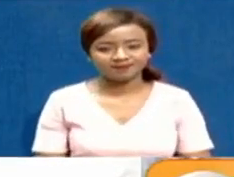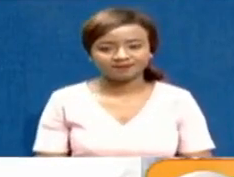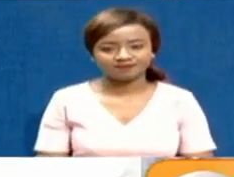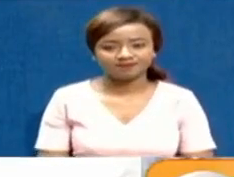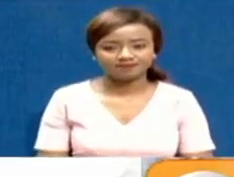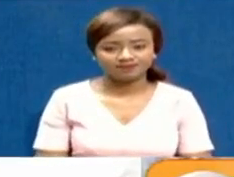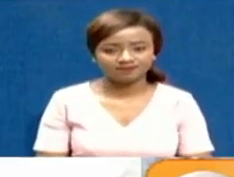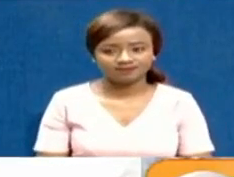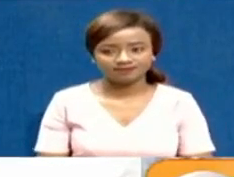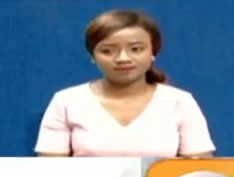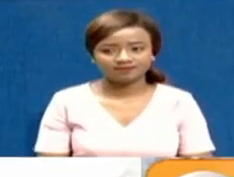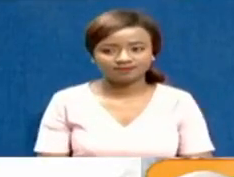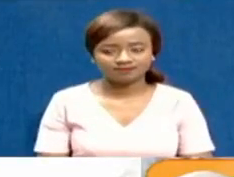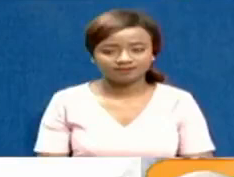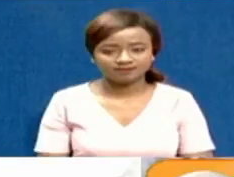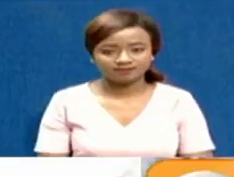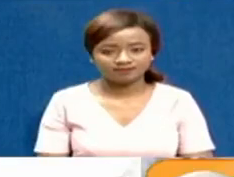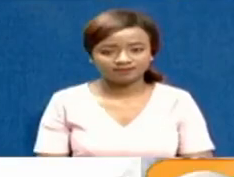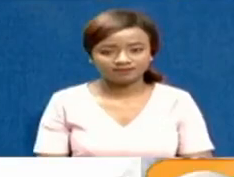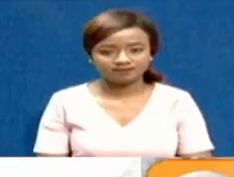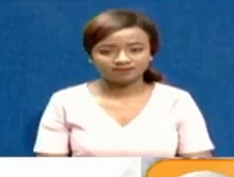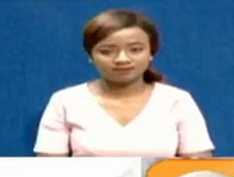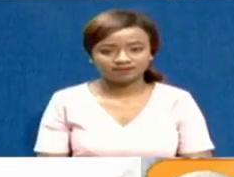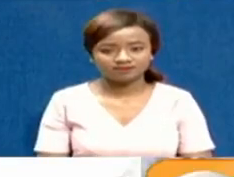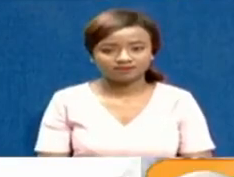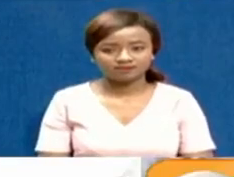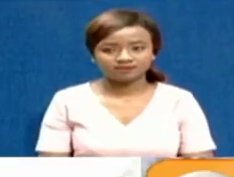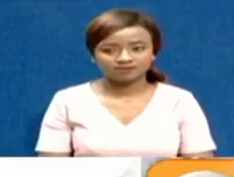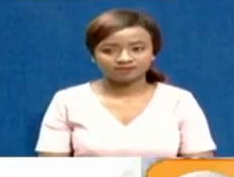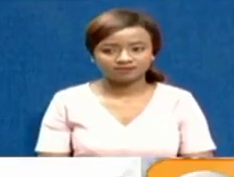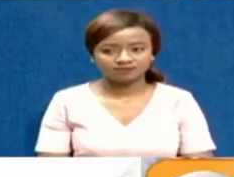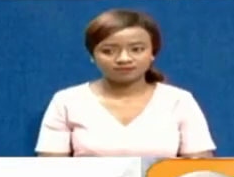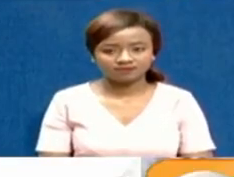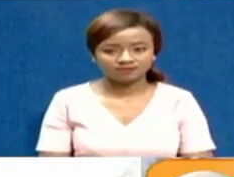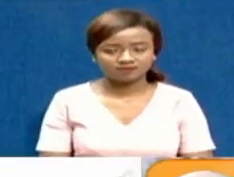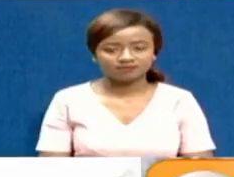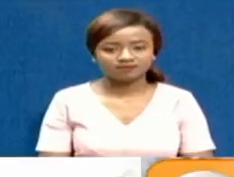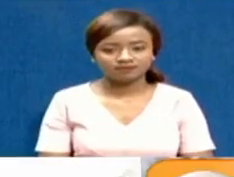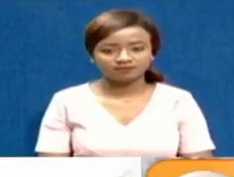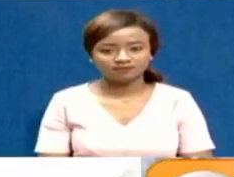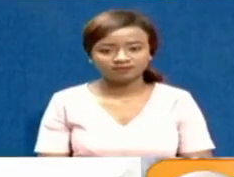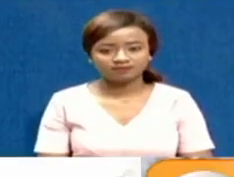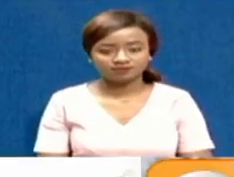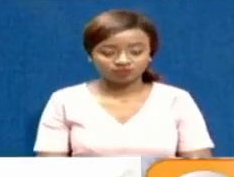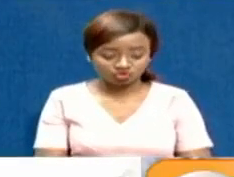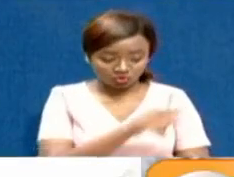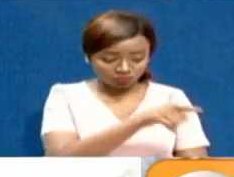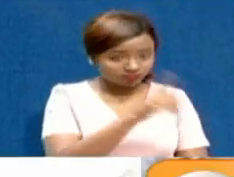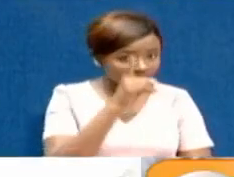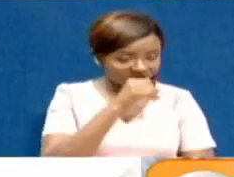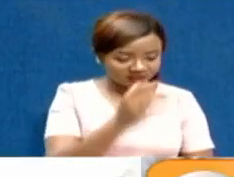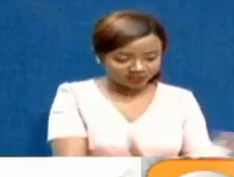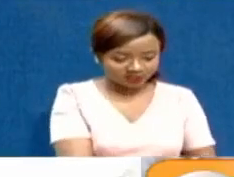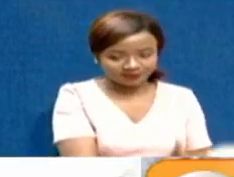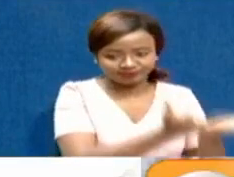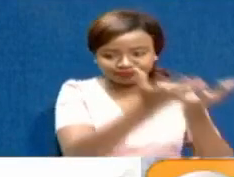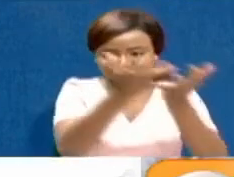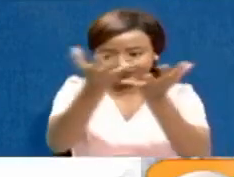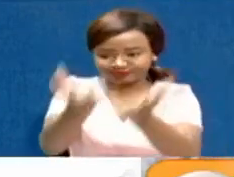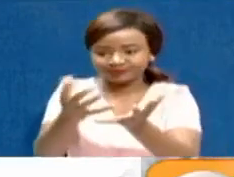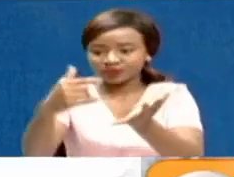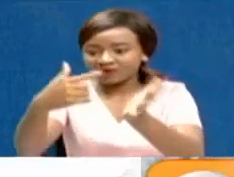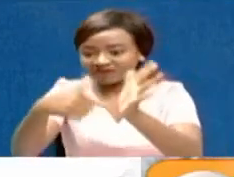daily. The waste bags or containers will consequently be collected, treated, and transported to selected facilities for proper